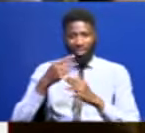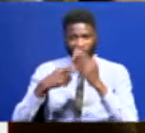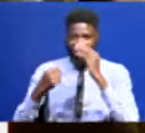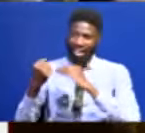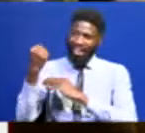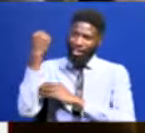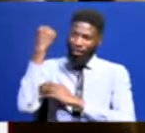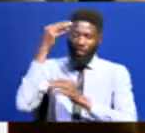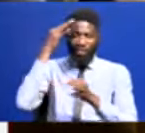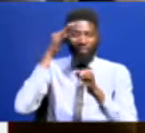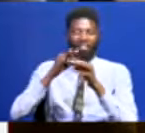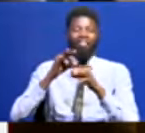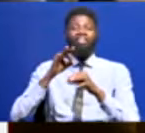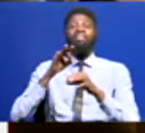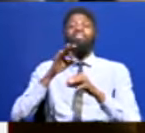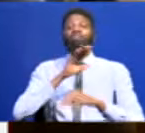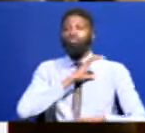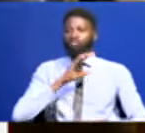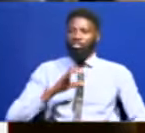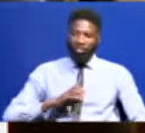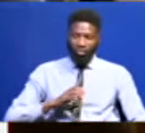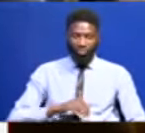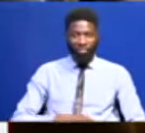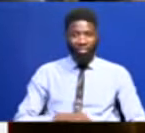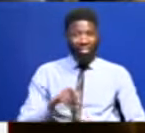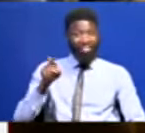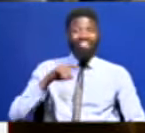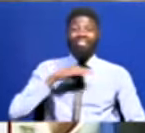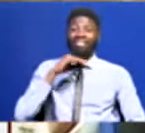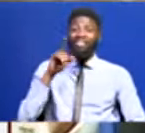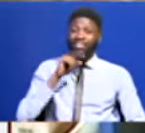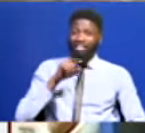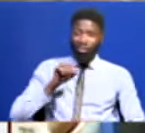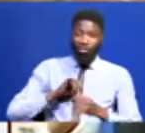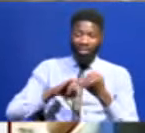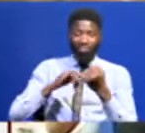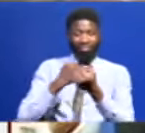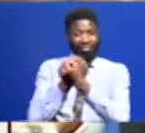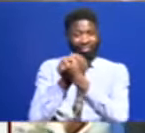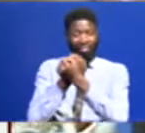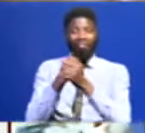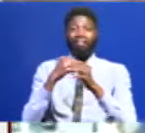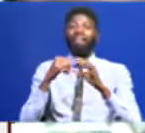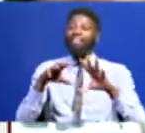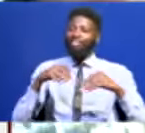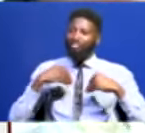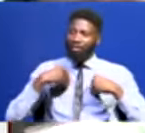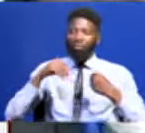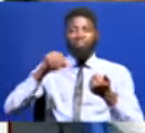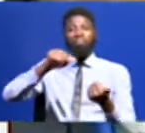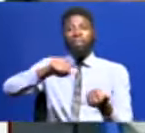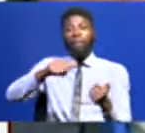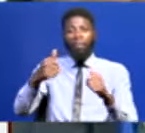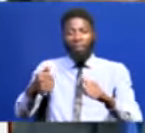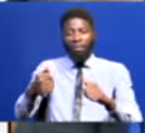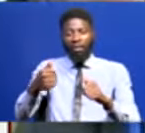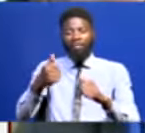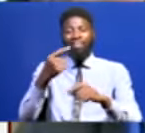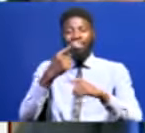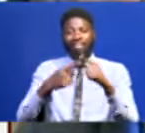late Eloise Mukami Kimathi accepted Jesus Christ as a personal savior in